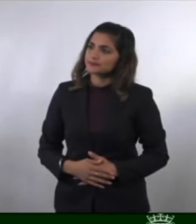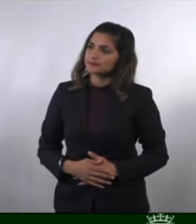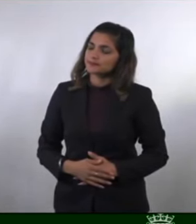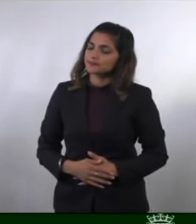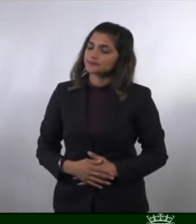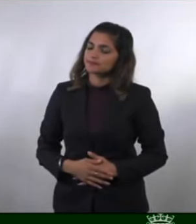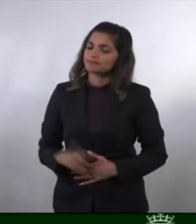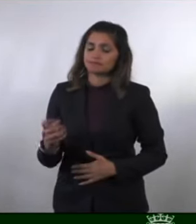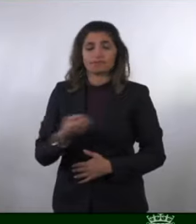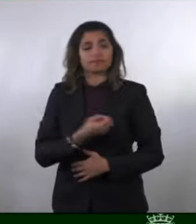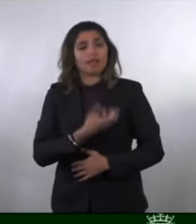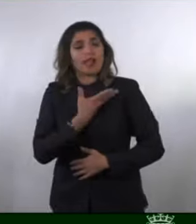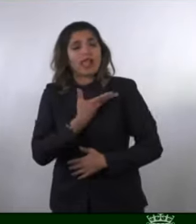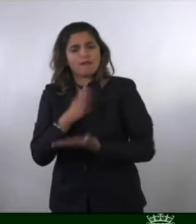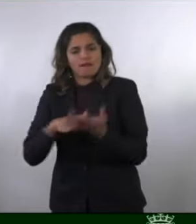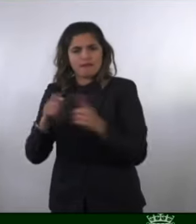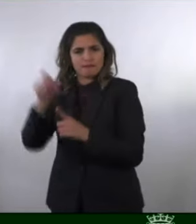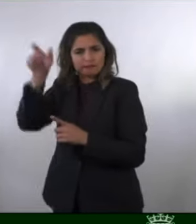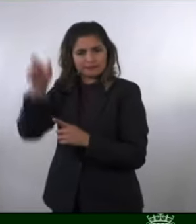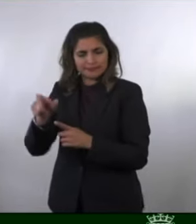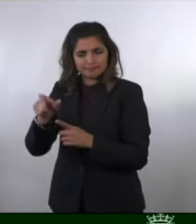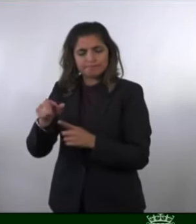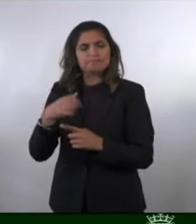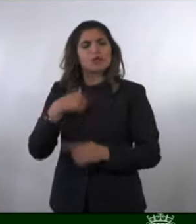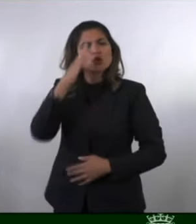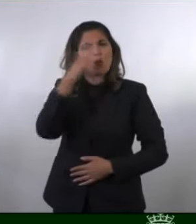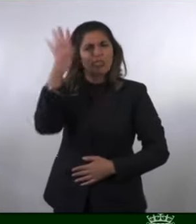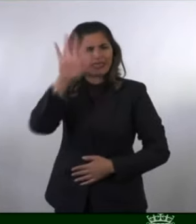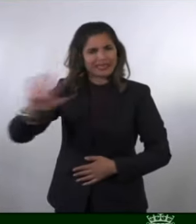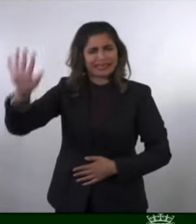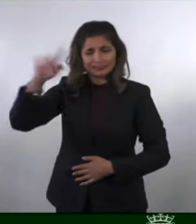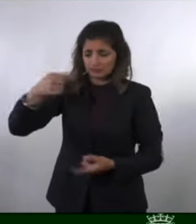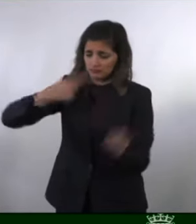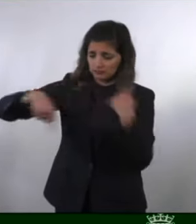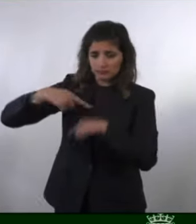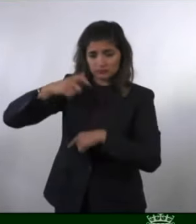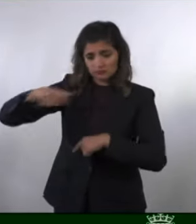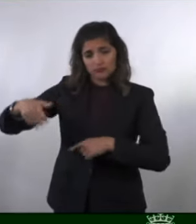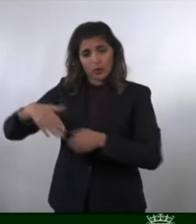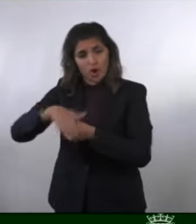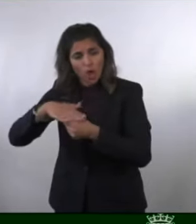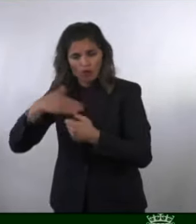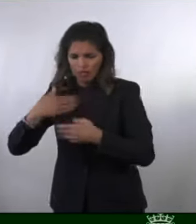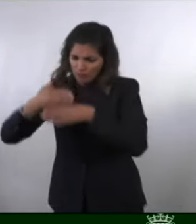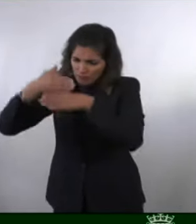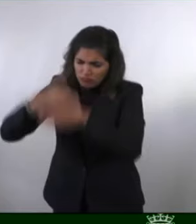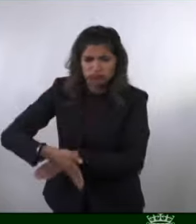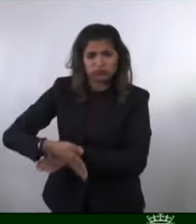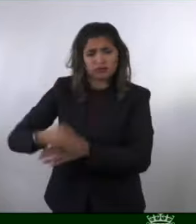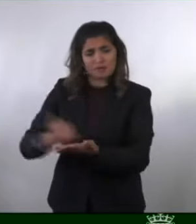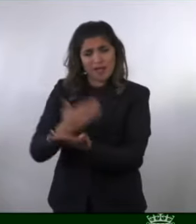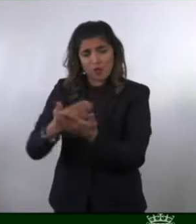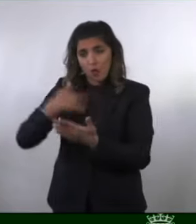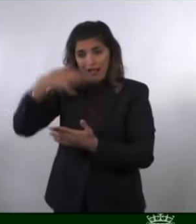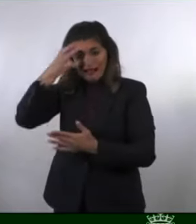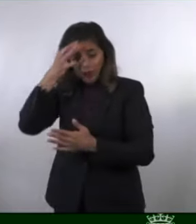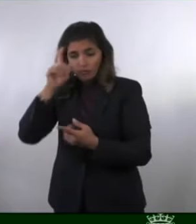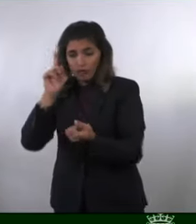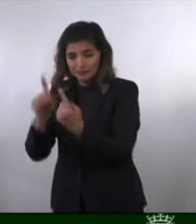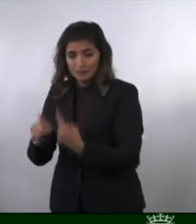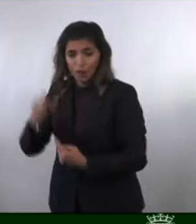others across the North East, have been working really hard to stop the spread of coronavirus, and our councils have